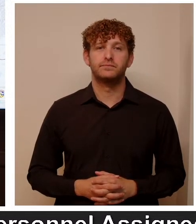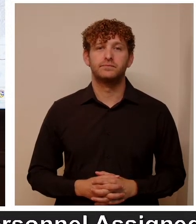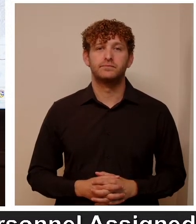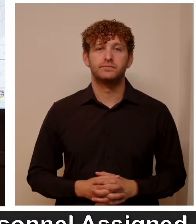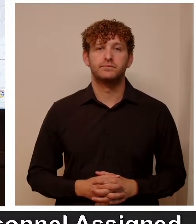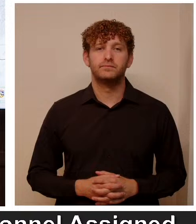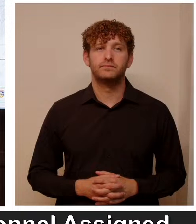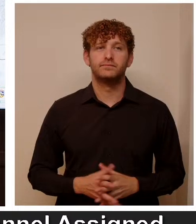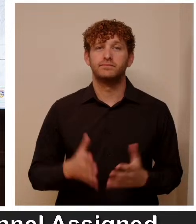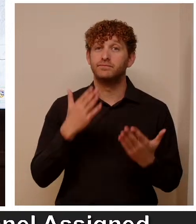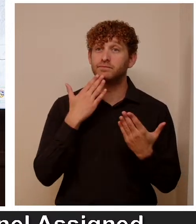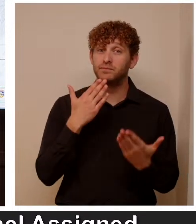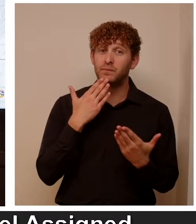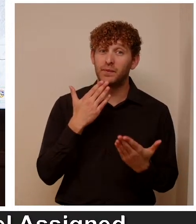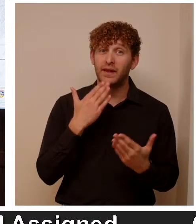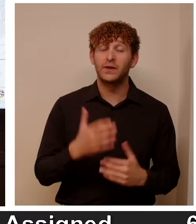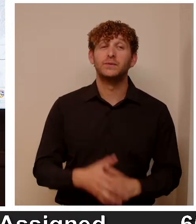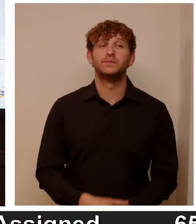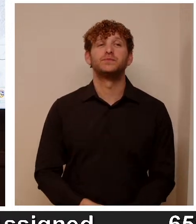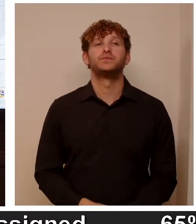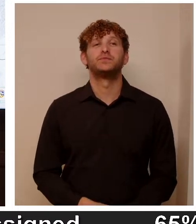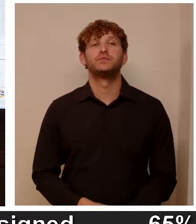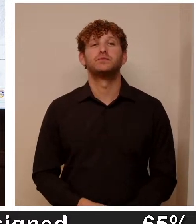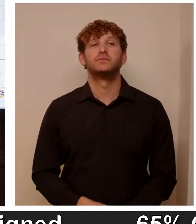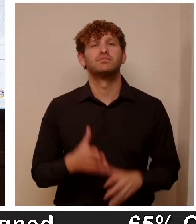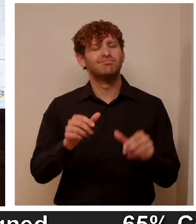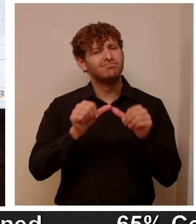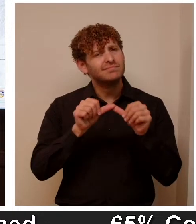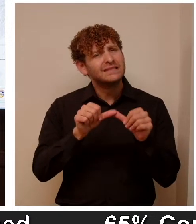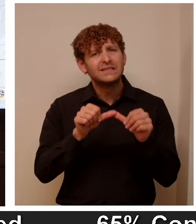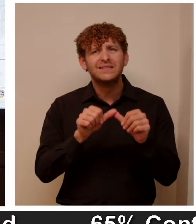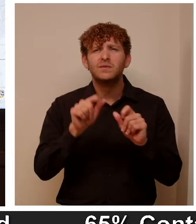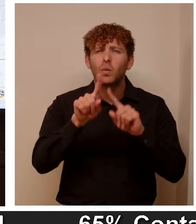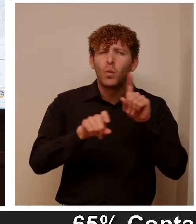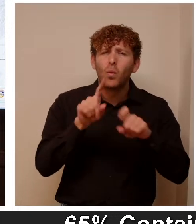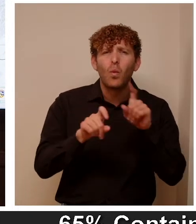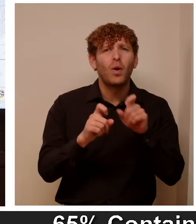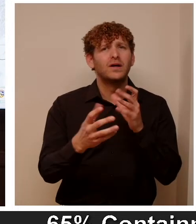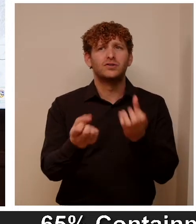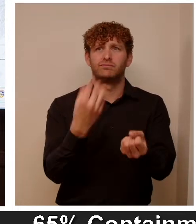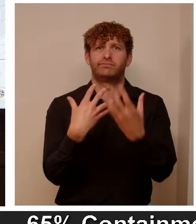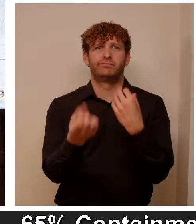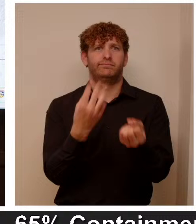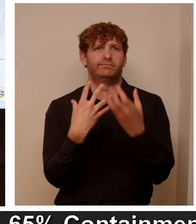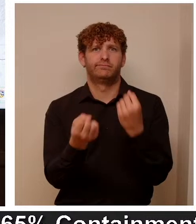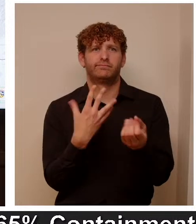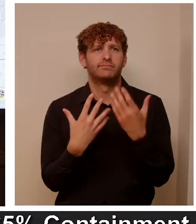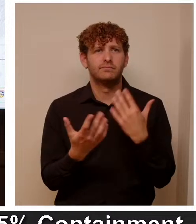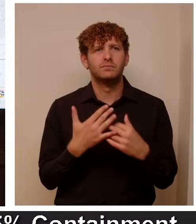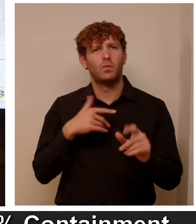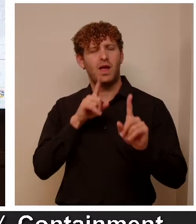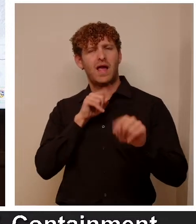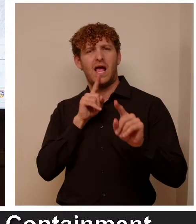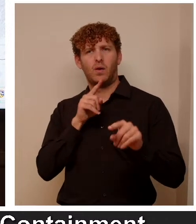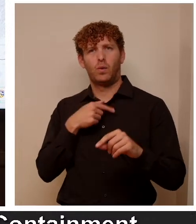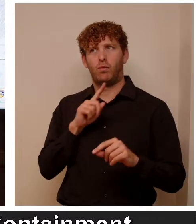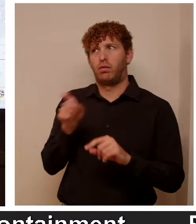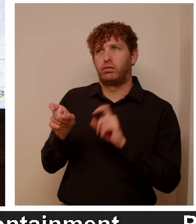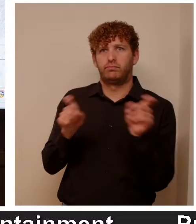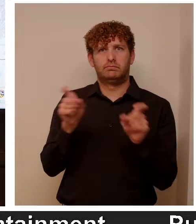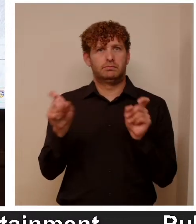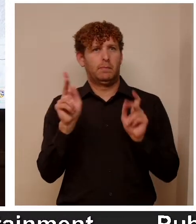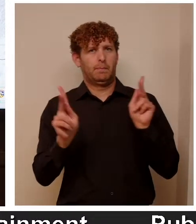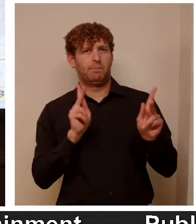Thank you. Please do continue to send in your questions. We are keeping a list, making sure that we get the appropriate people to direct those questions to get the